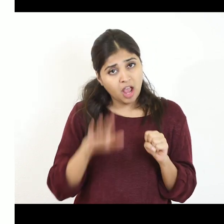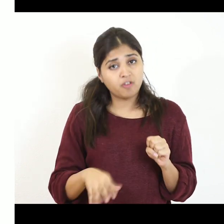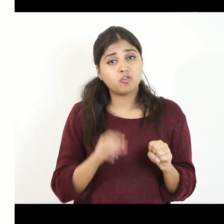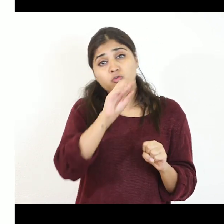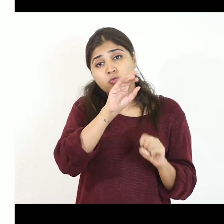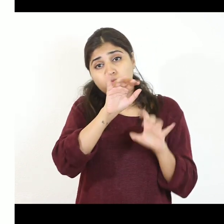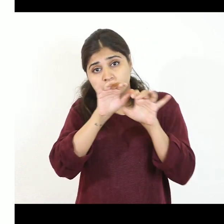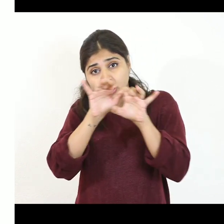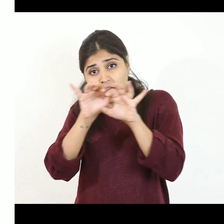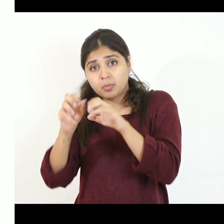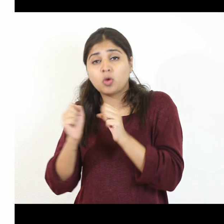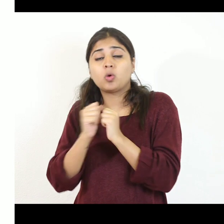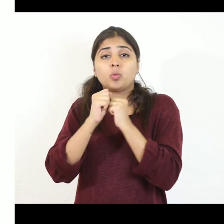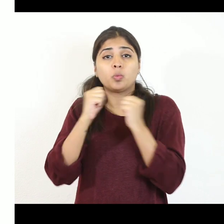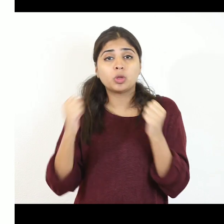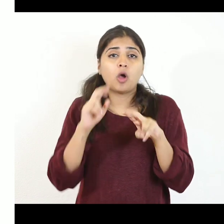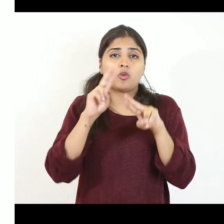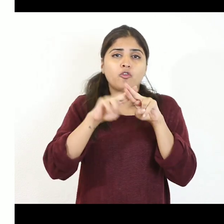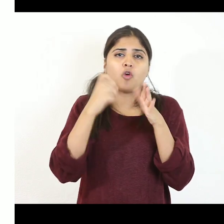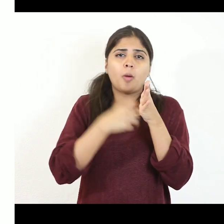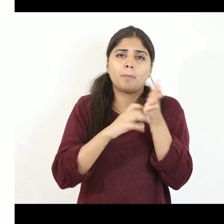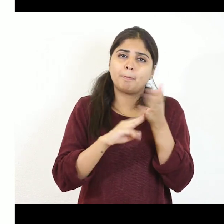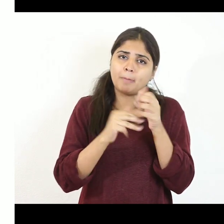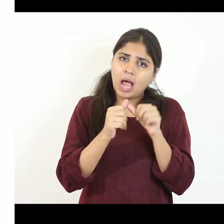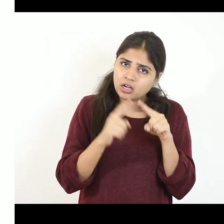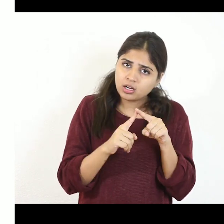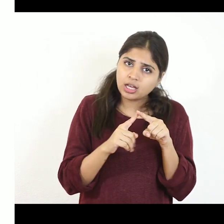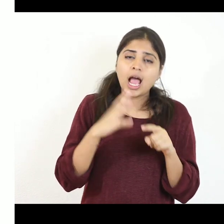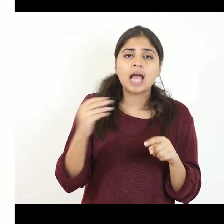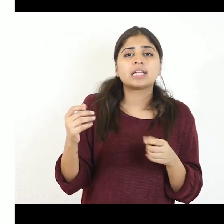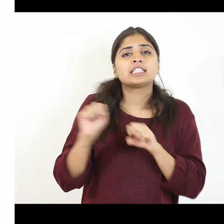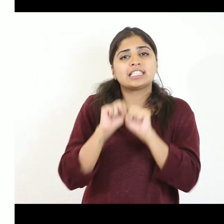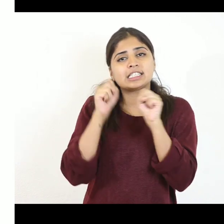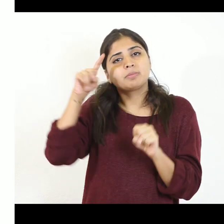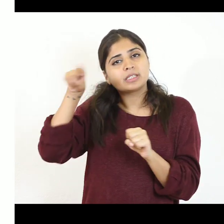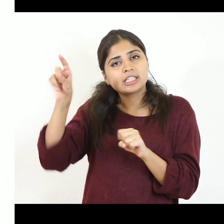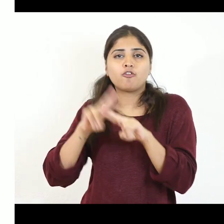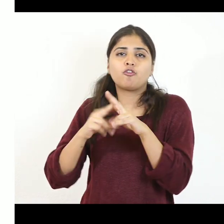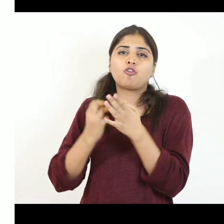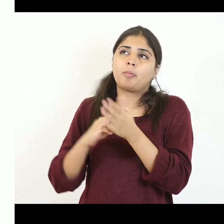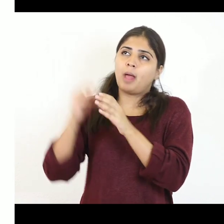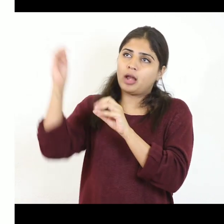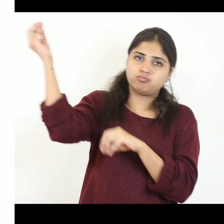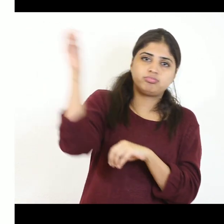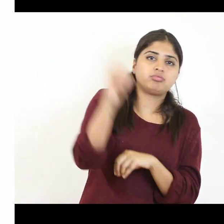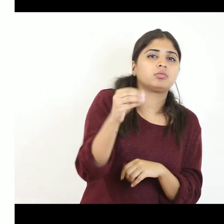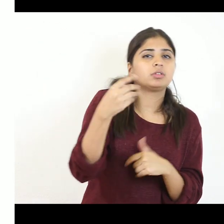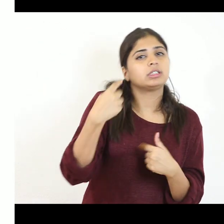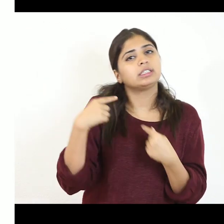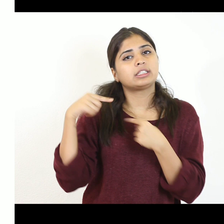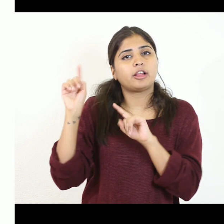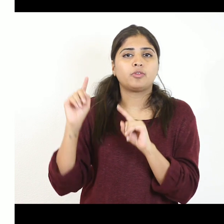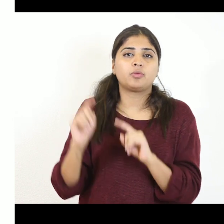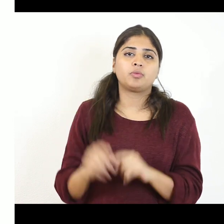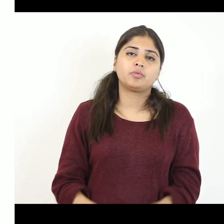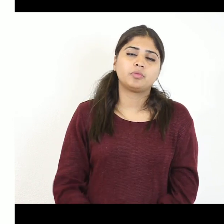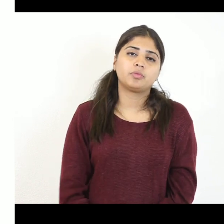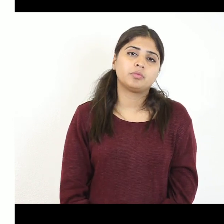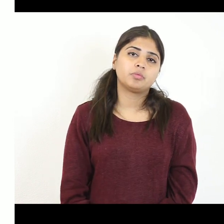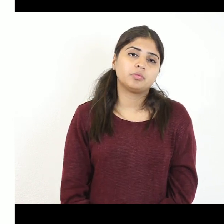systems, you actually type the phone number digits without any formatting, and the system supplies the format when you complete the